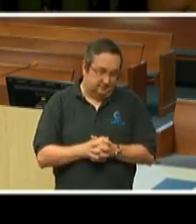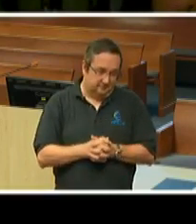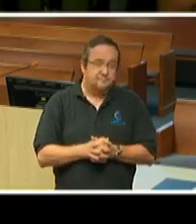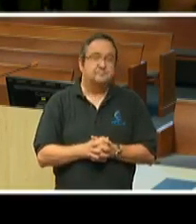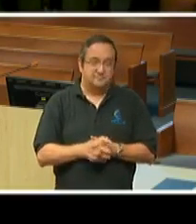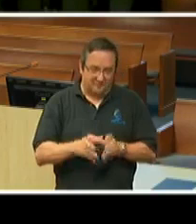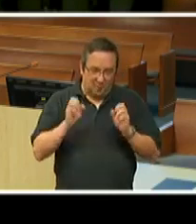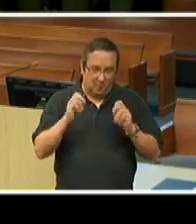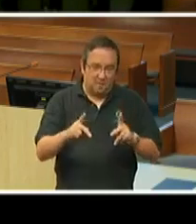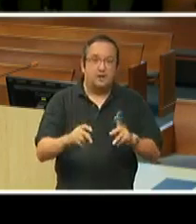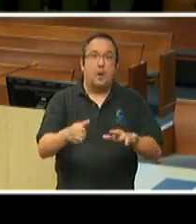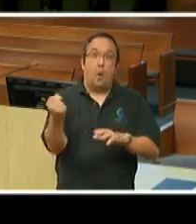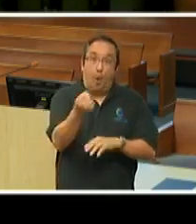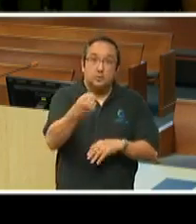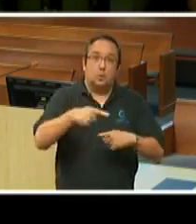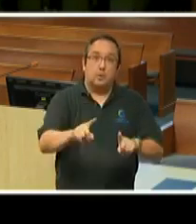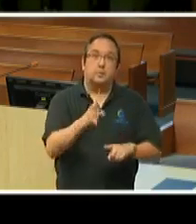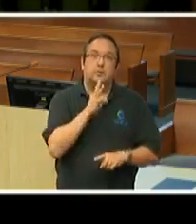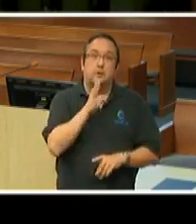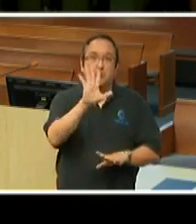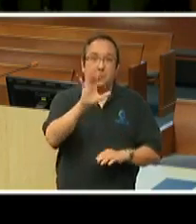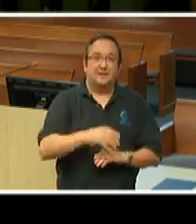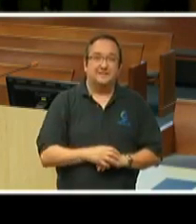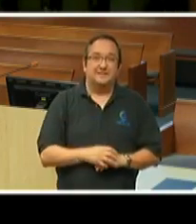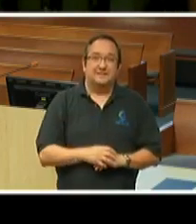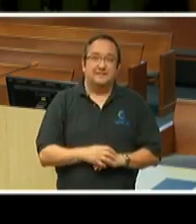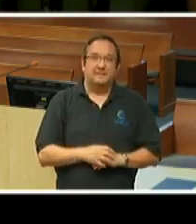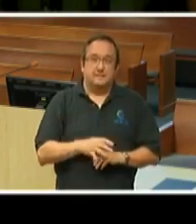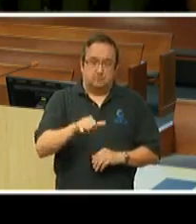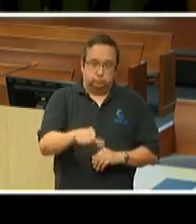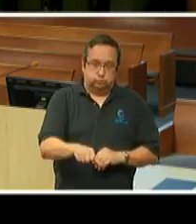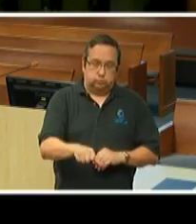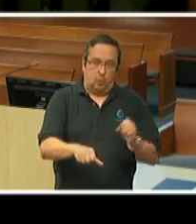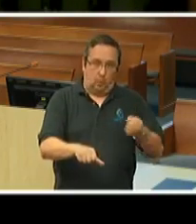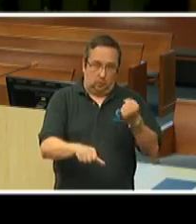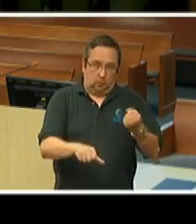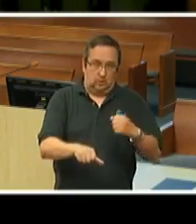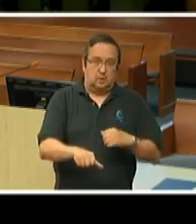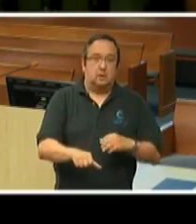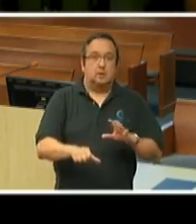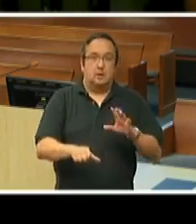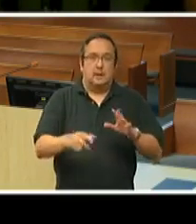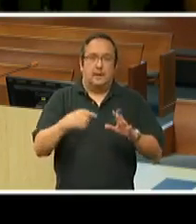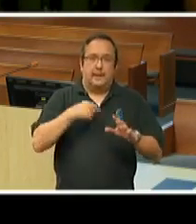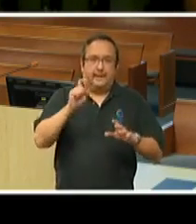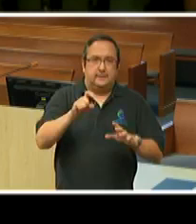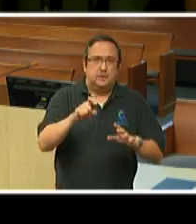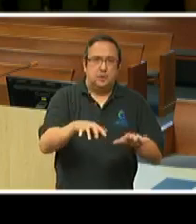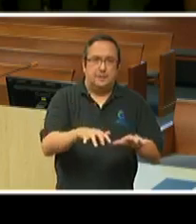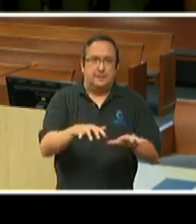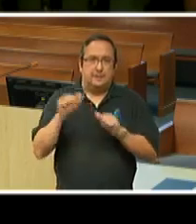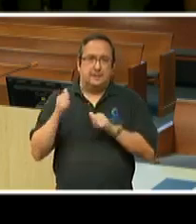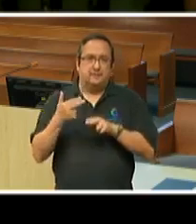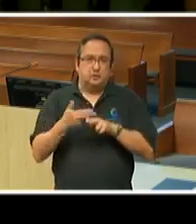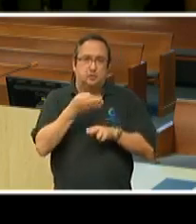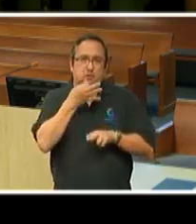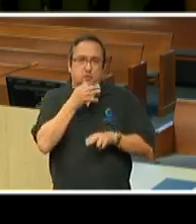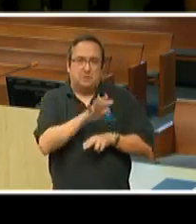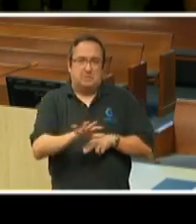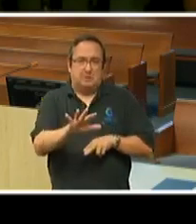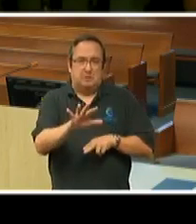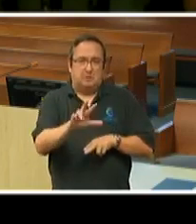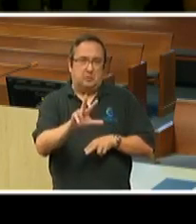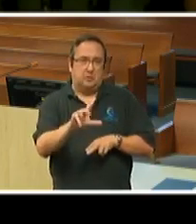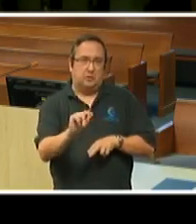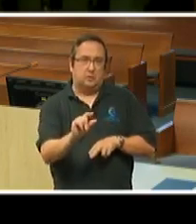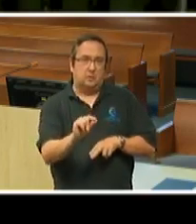Okay. Oh, I hold it while I'm talking. There you go. Okay, I got it. Okay. Now I'm going to have to leave at about